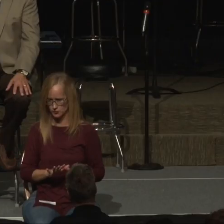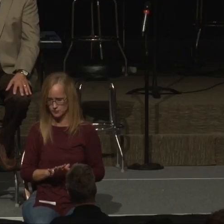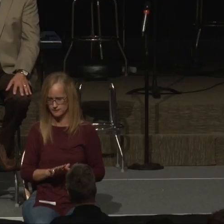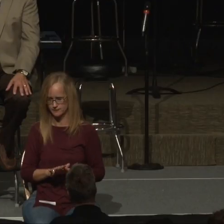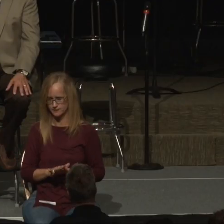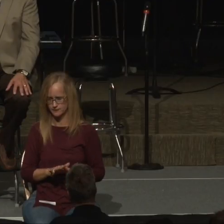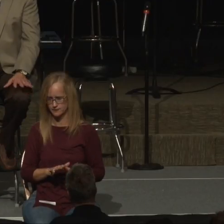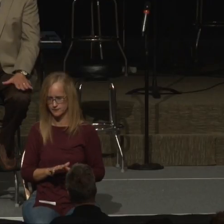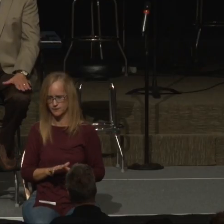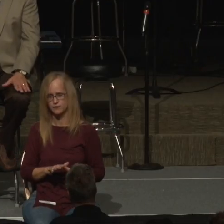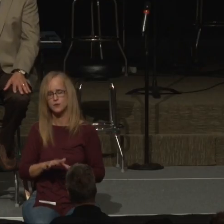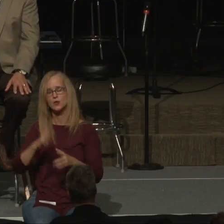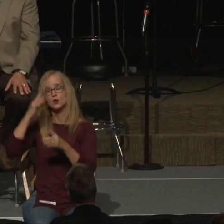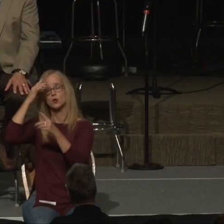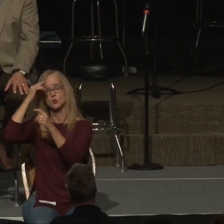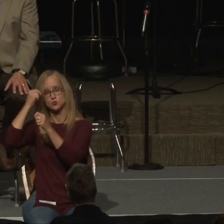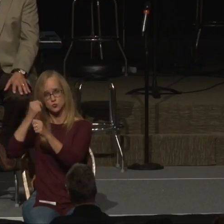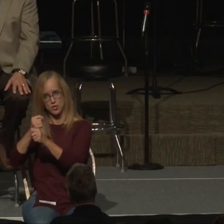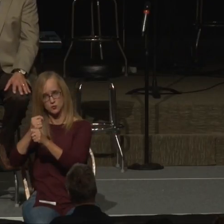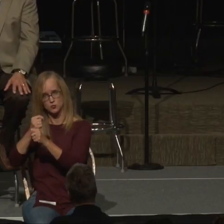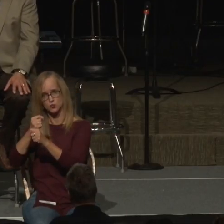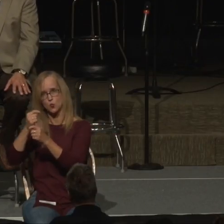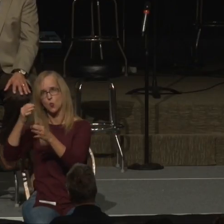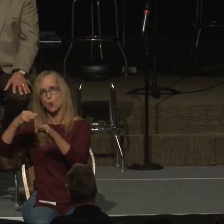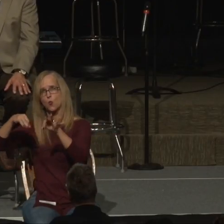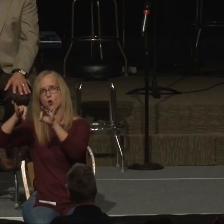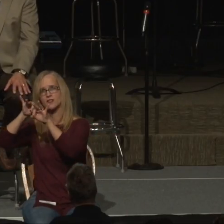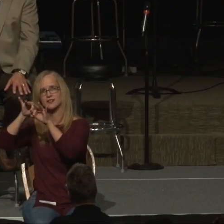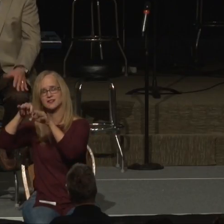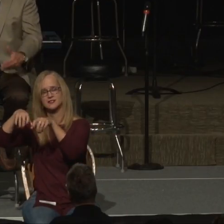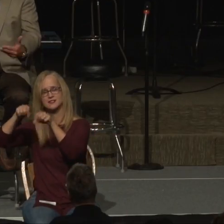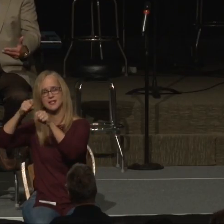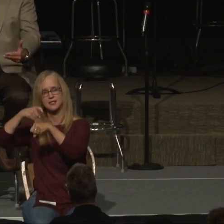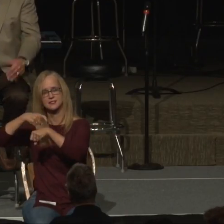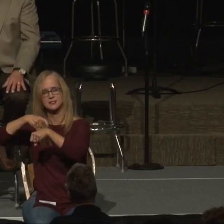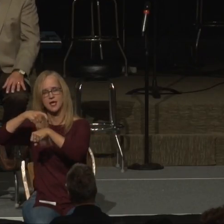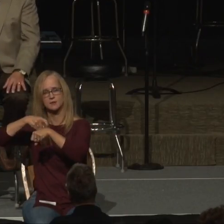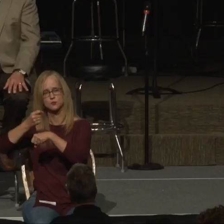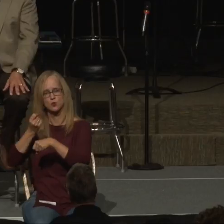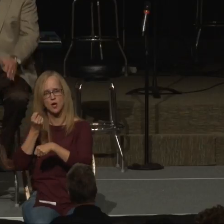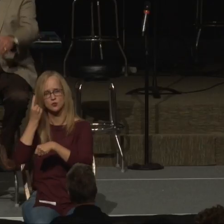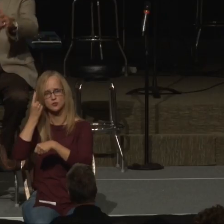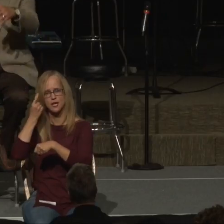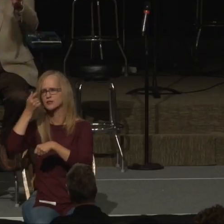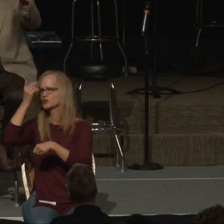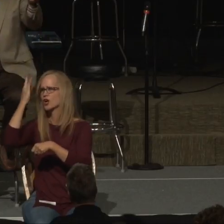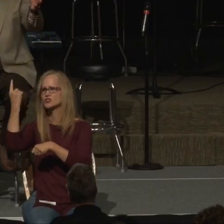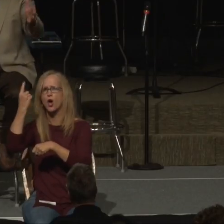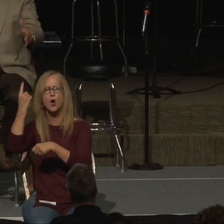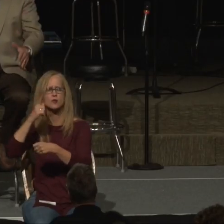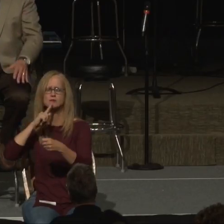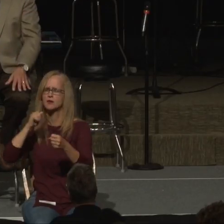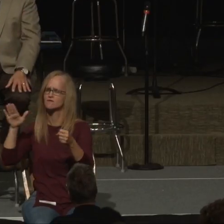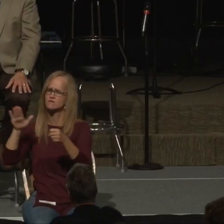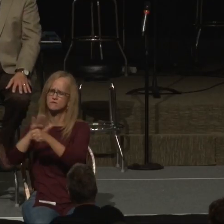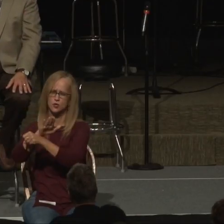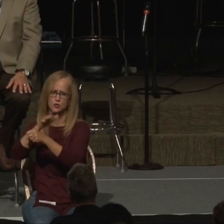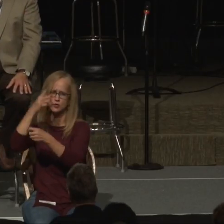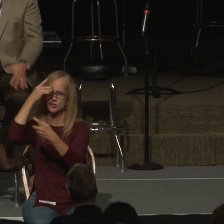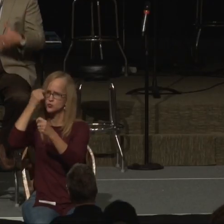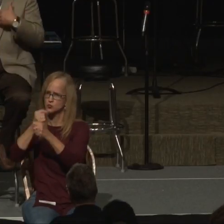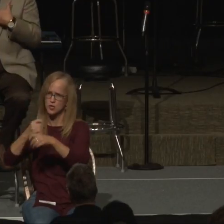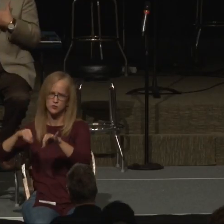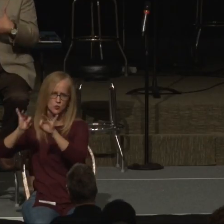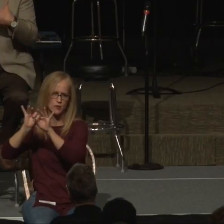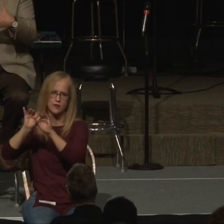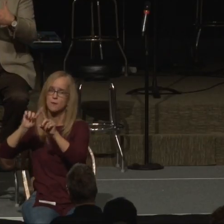Trustworthiness takes time to understand. God's always been fully trustworthy.